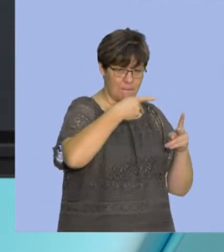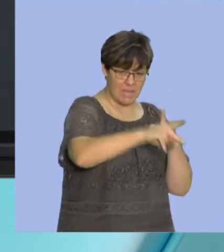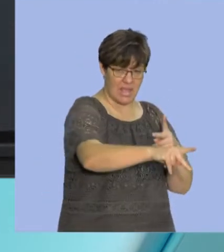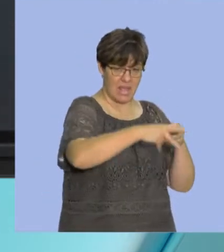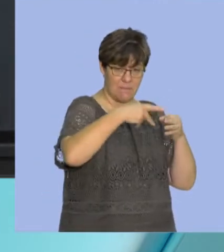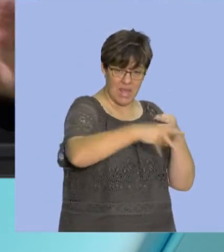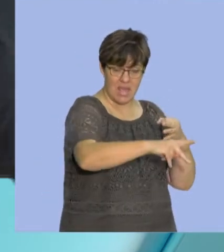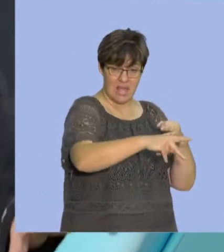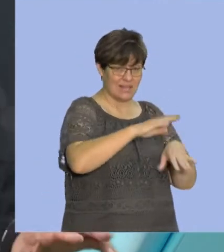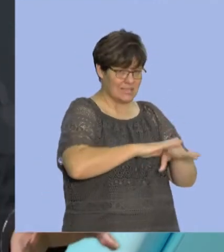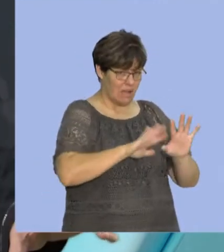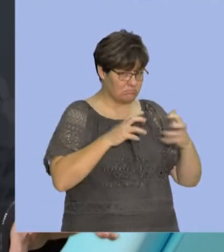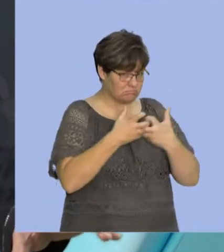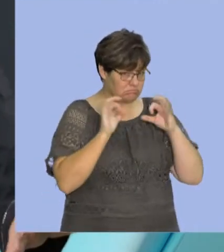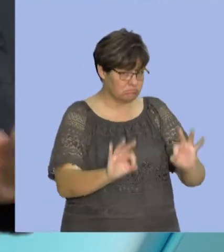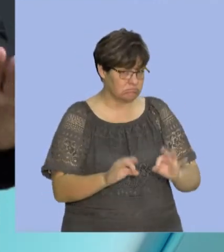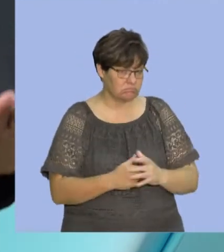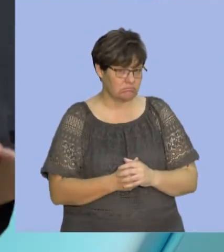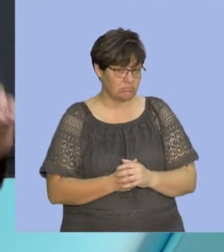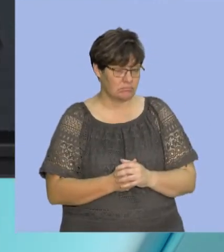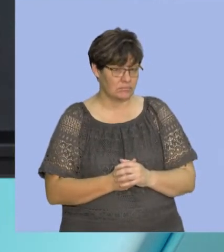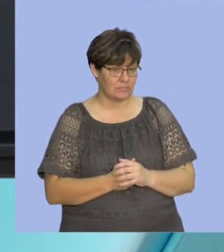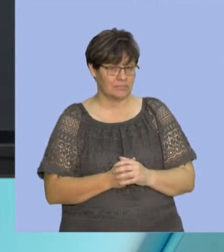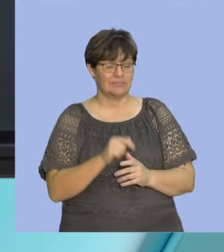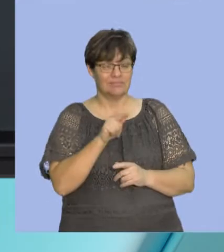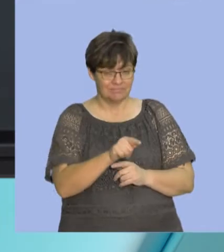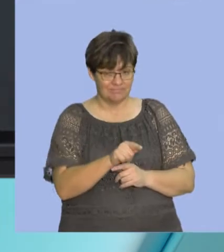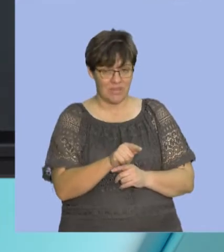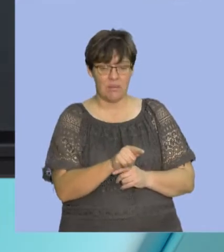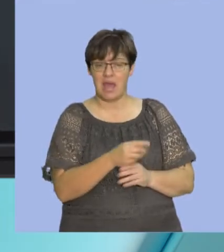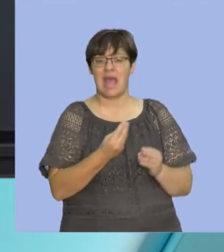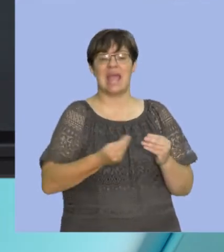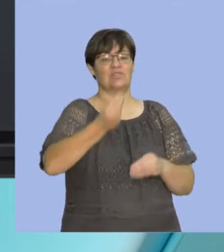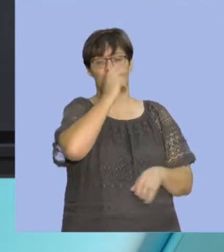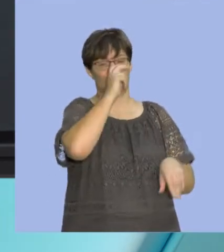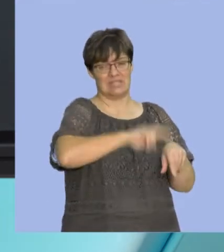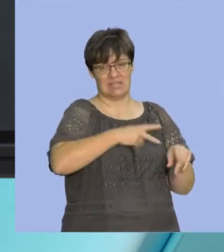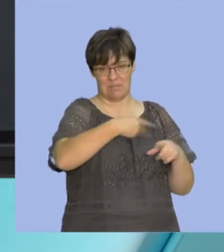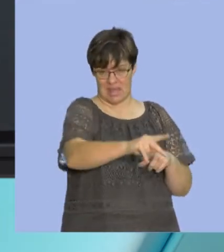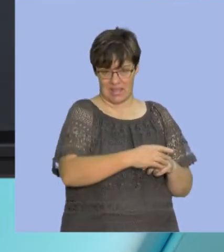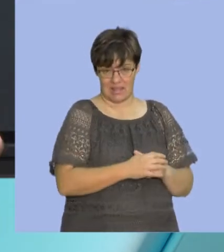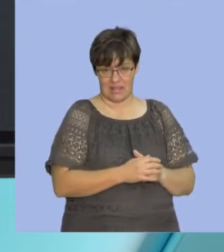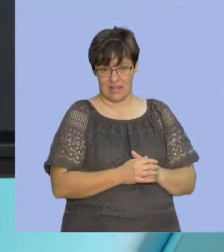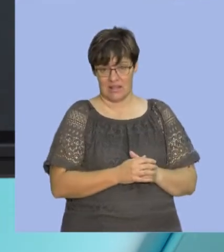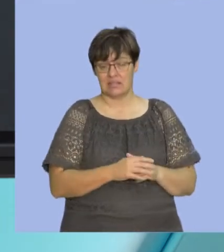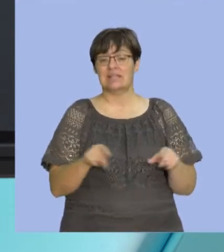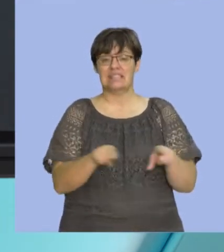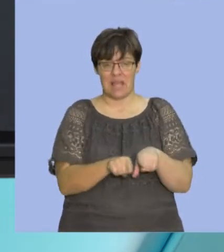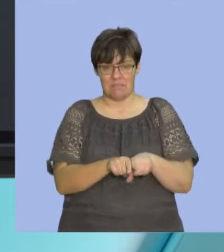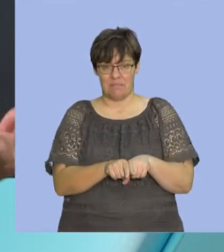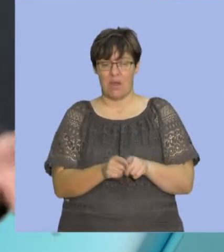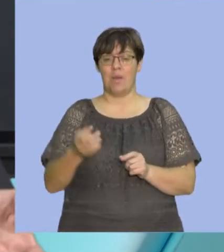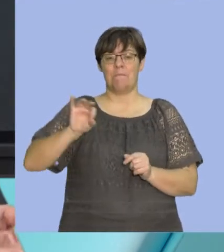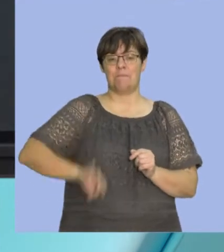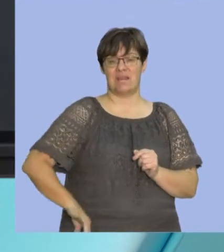our creditors on time? So that we don't have to pay the interest, like I alluded to, and we then also benefit